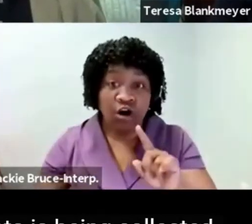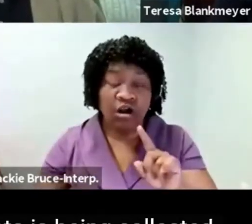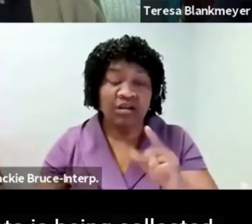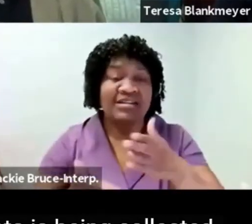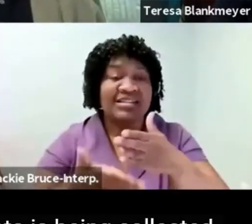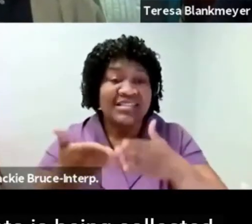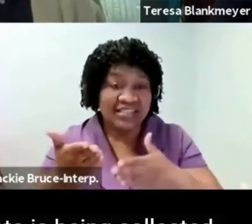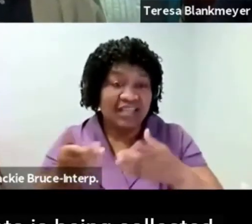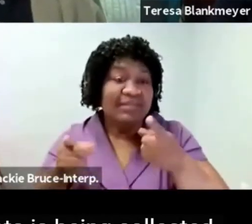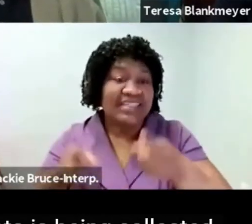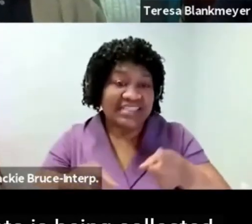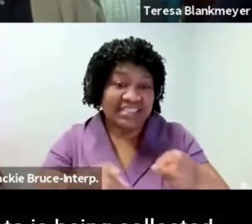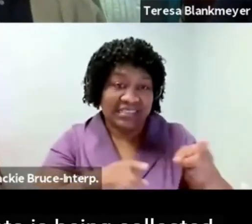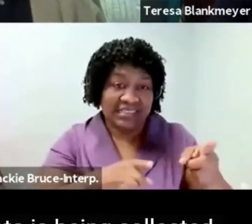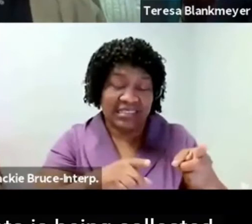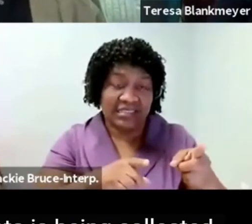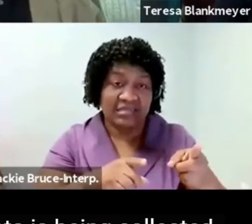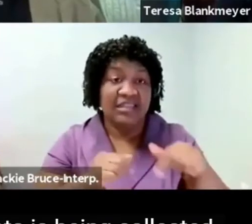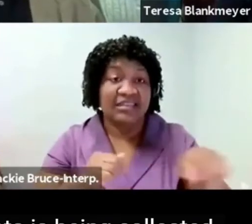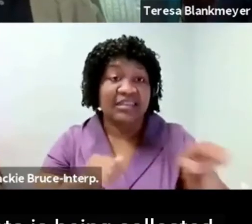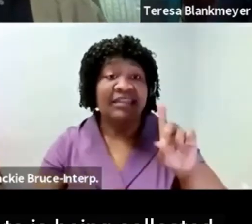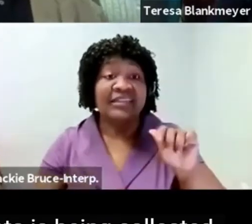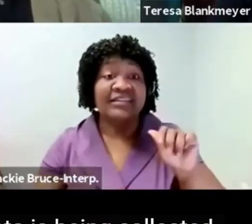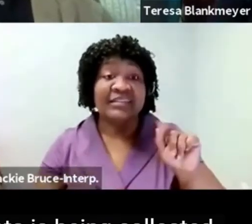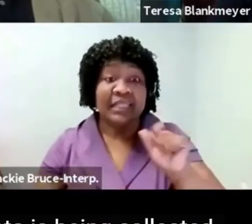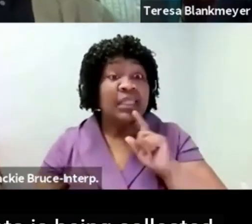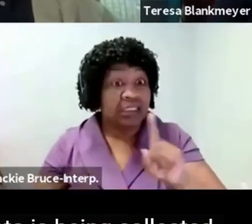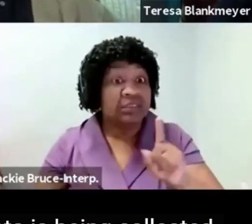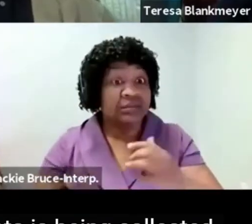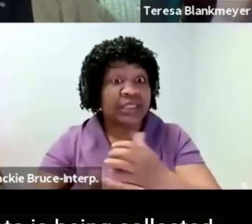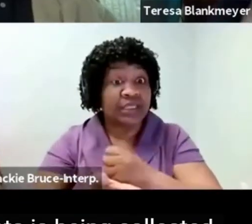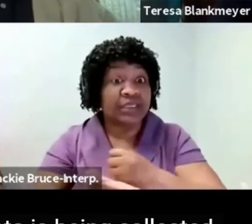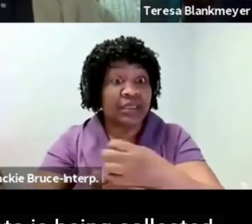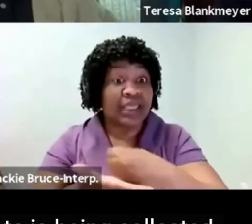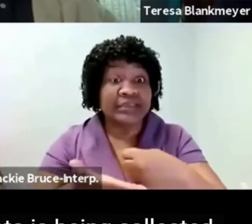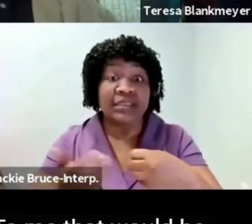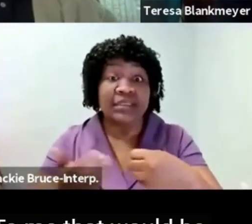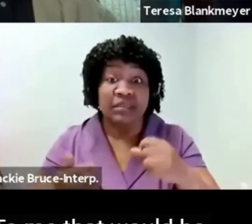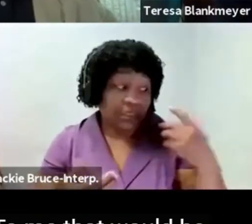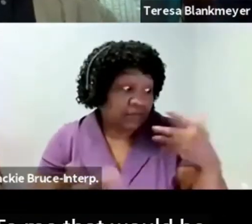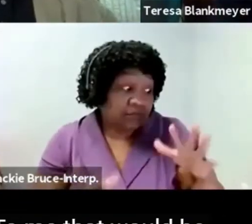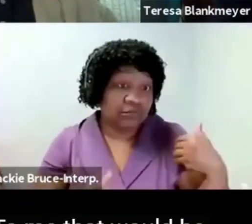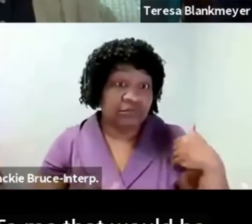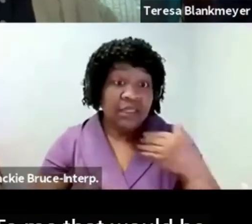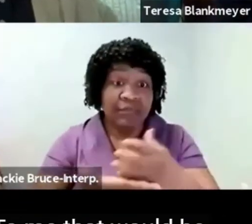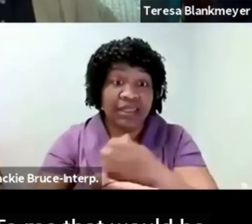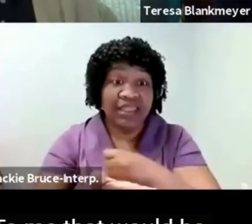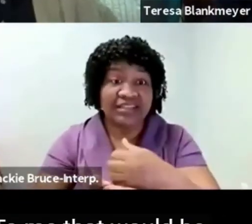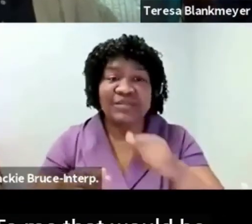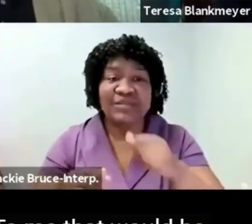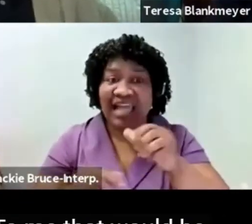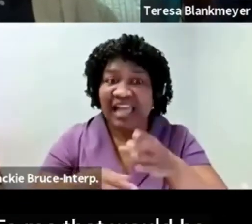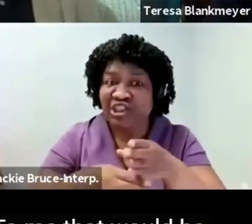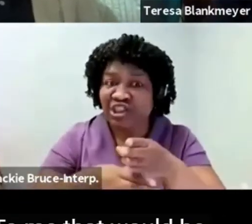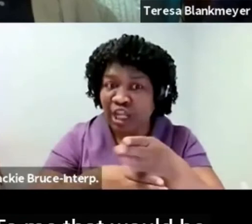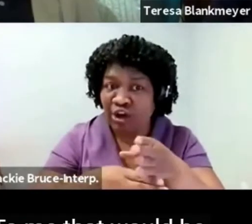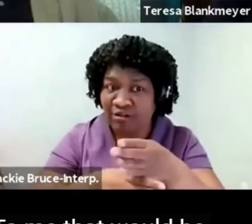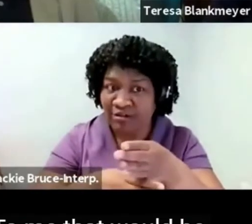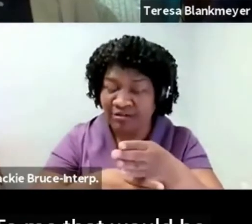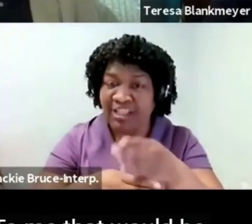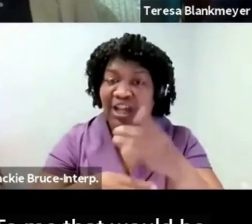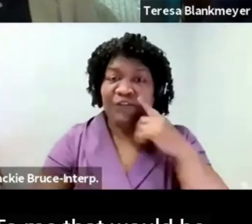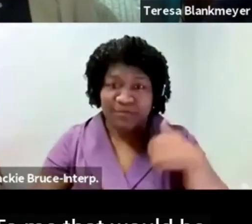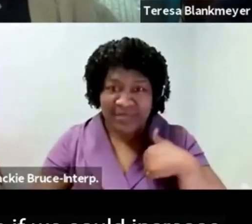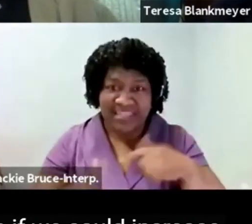some instances where this data is being collected, was collected, but was not shared. And to me, that would be